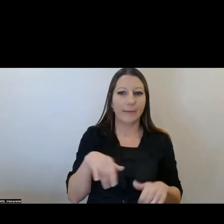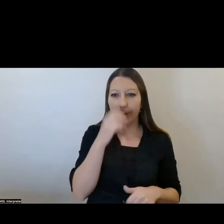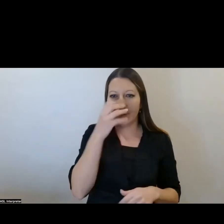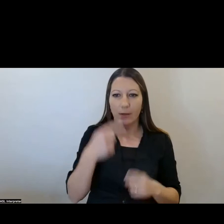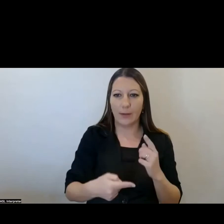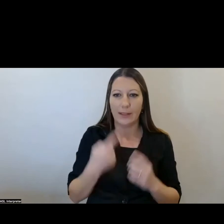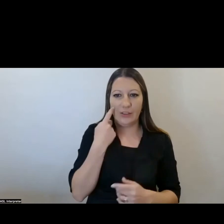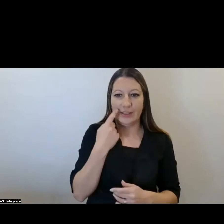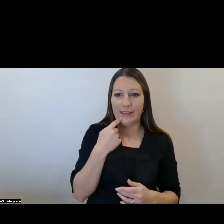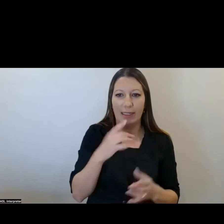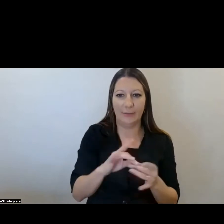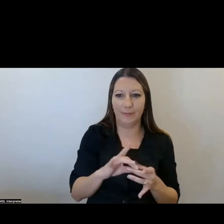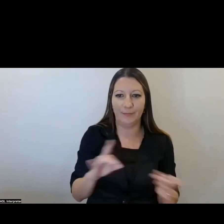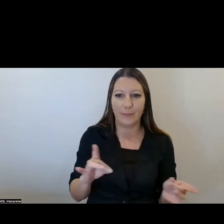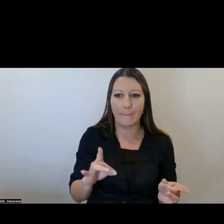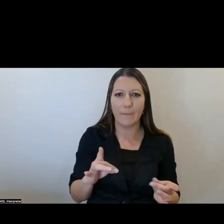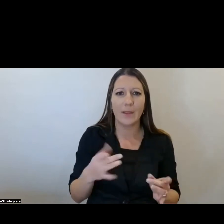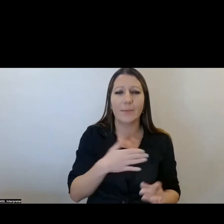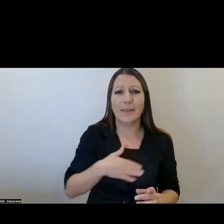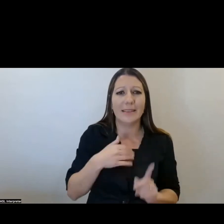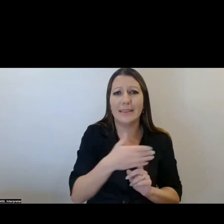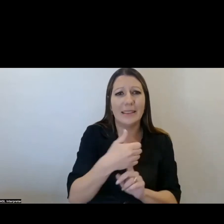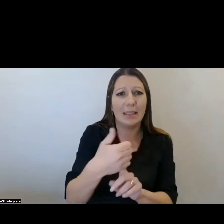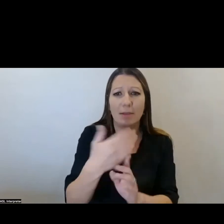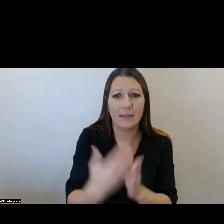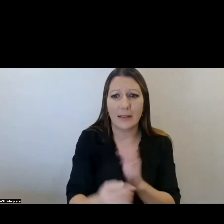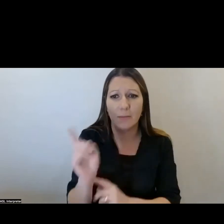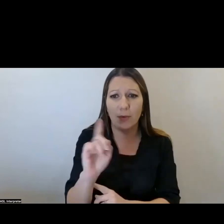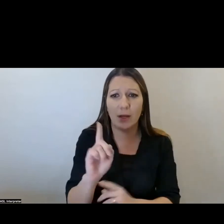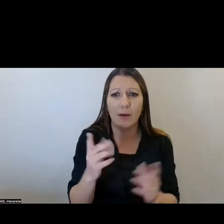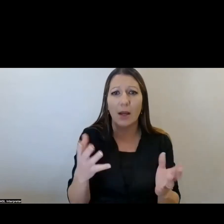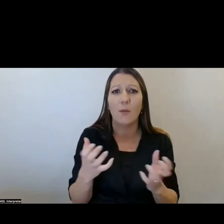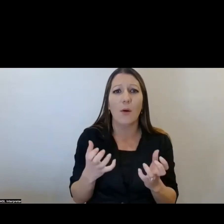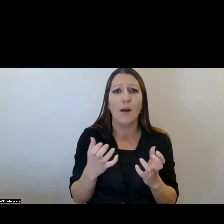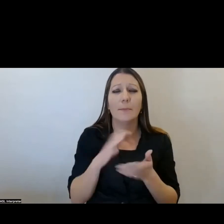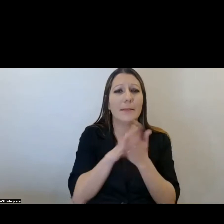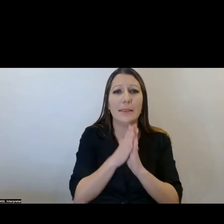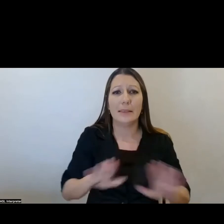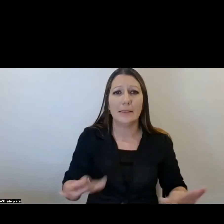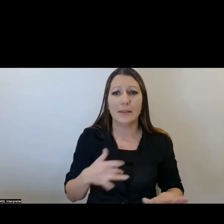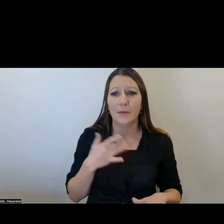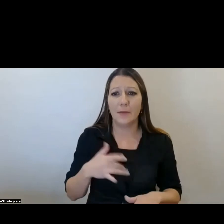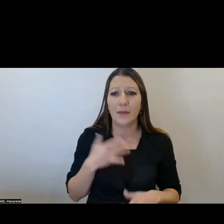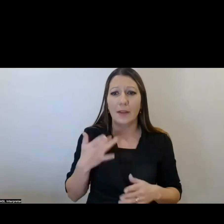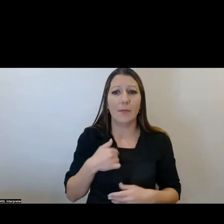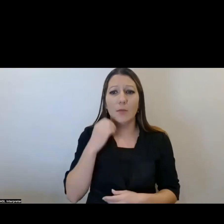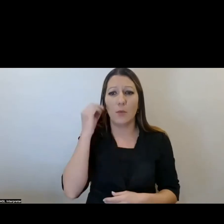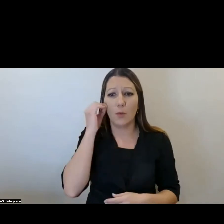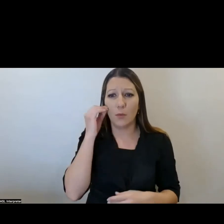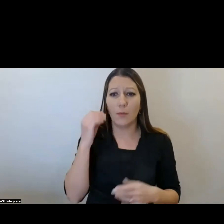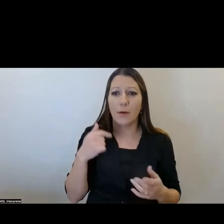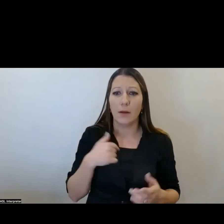to Shoal and found the Führer. I prayed in the wrong direction, not even the right house. I wandered aimless into